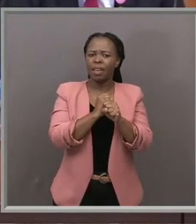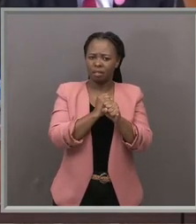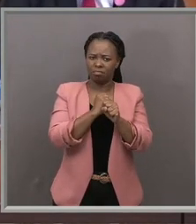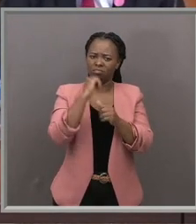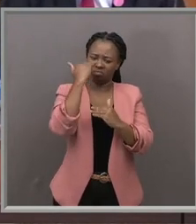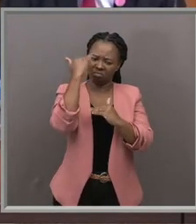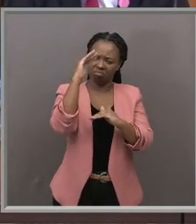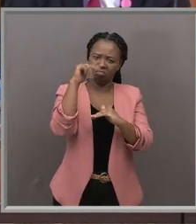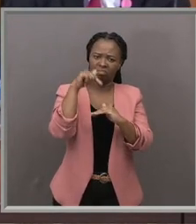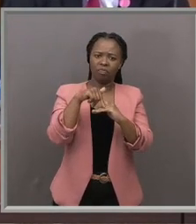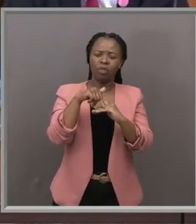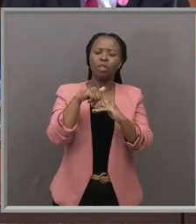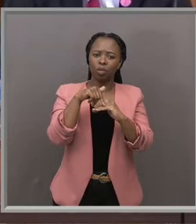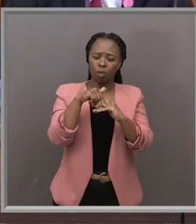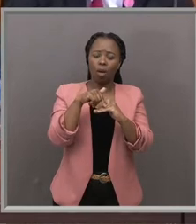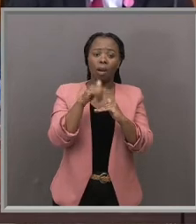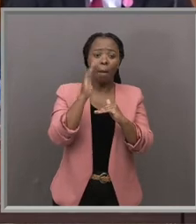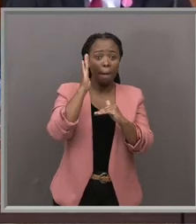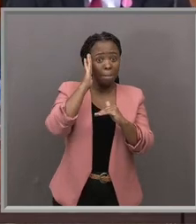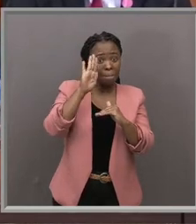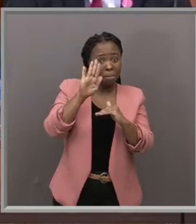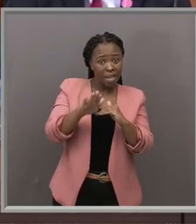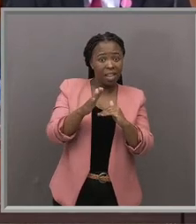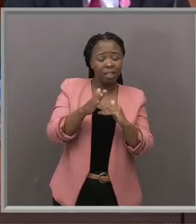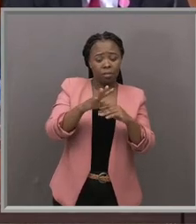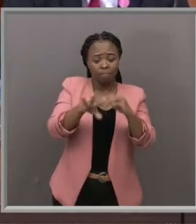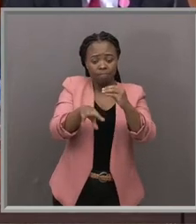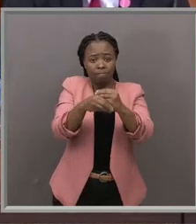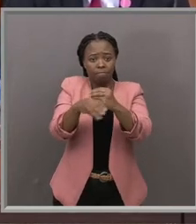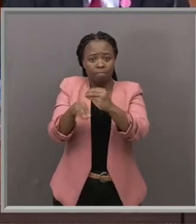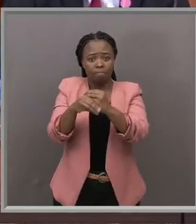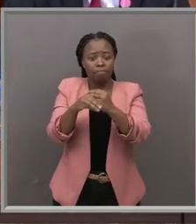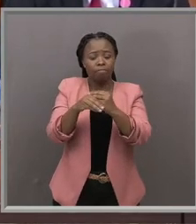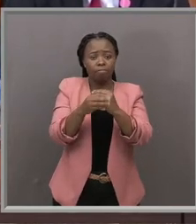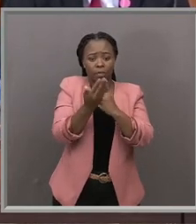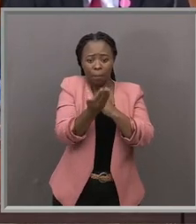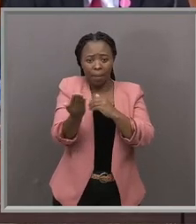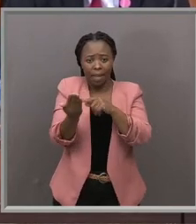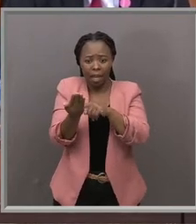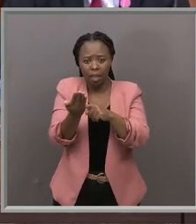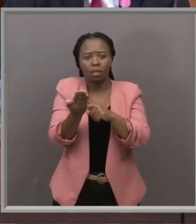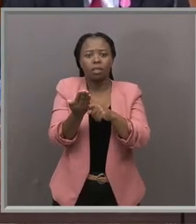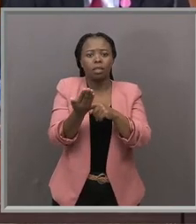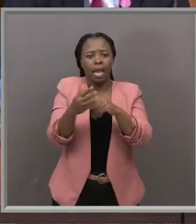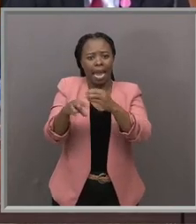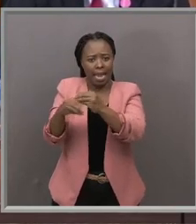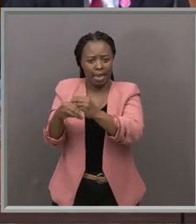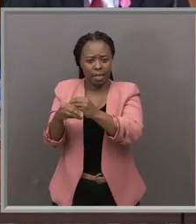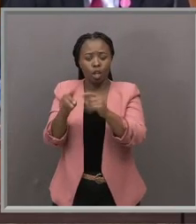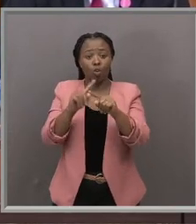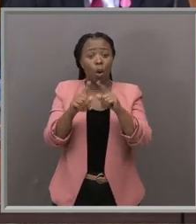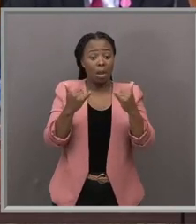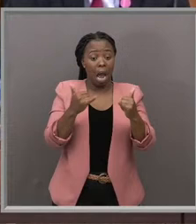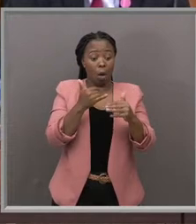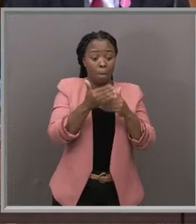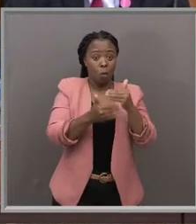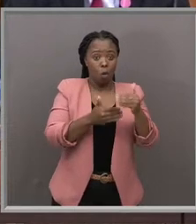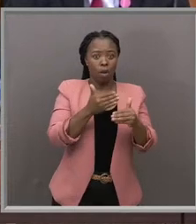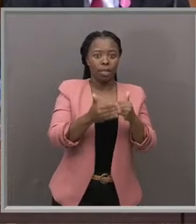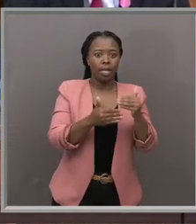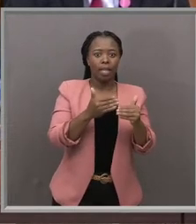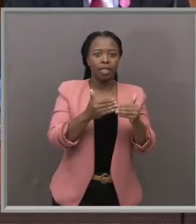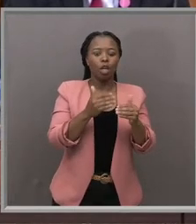4,265 new functional beds that were added, we are in the process of operationalizing and making